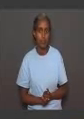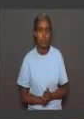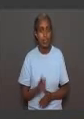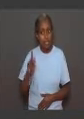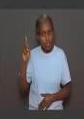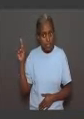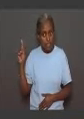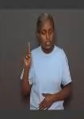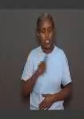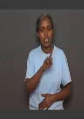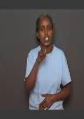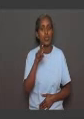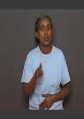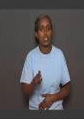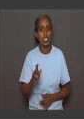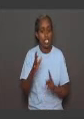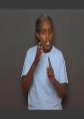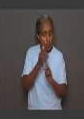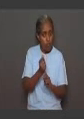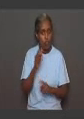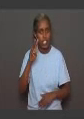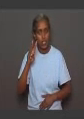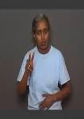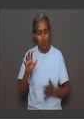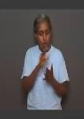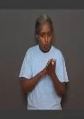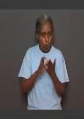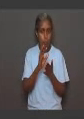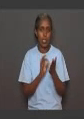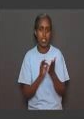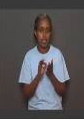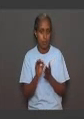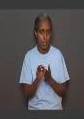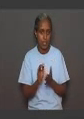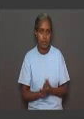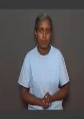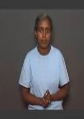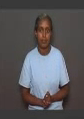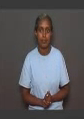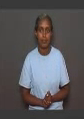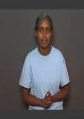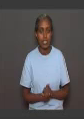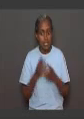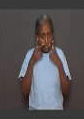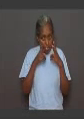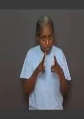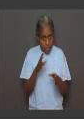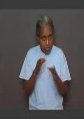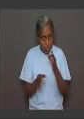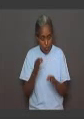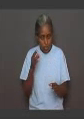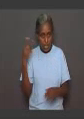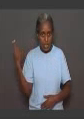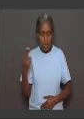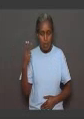Here is an equation involving two complex numbers. See if you can